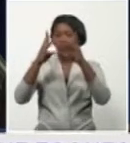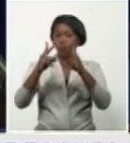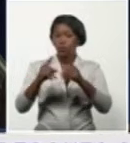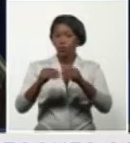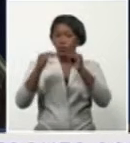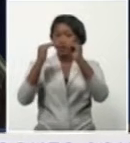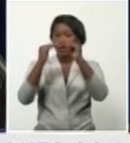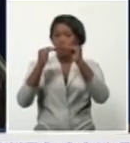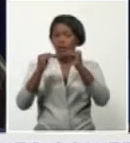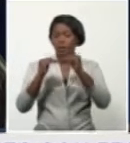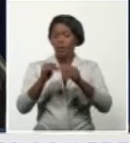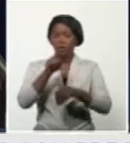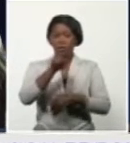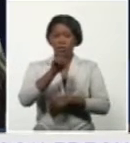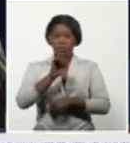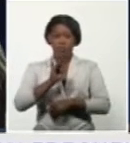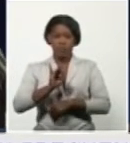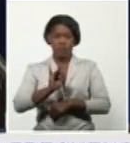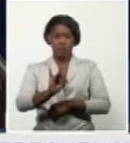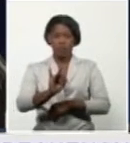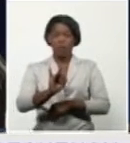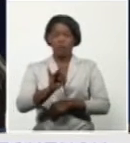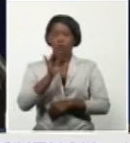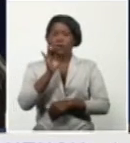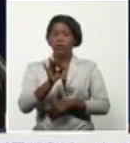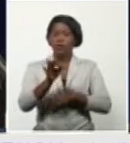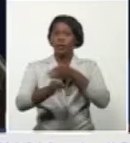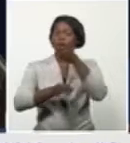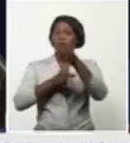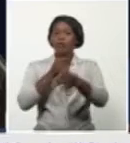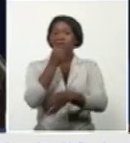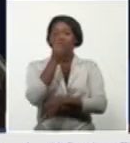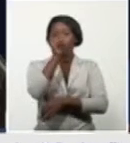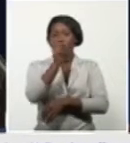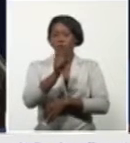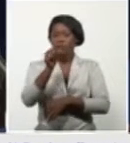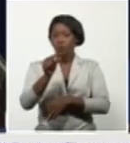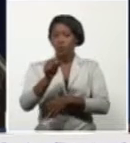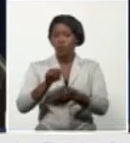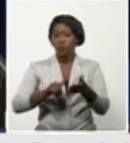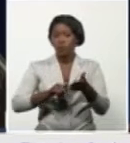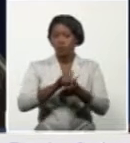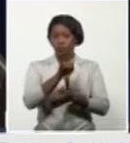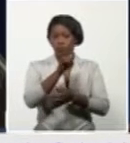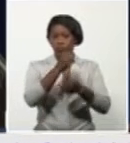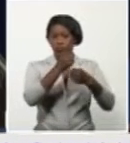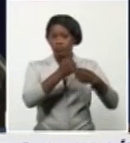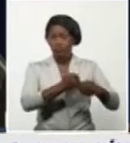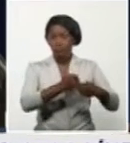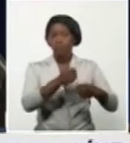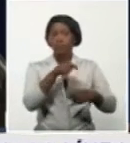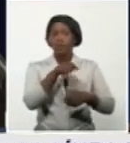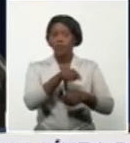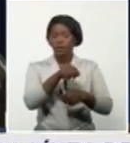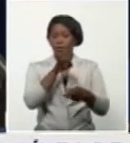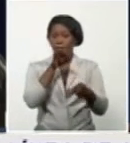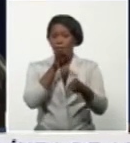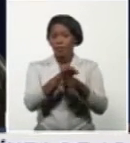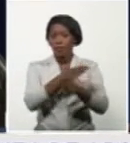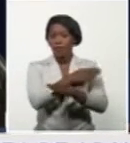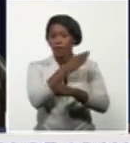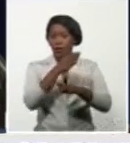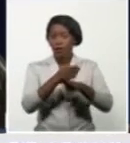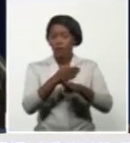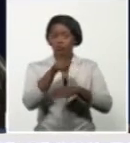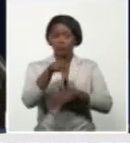17th place. We always mention the two evacuees from the beginning of the pandemic,